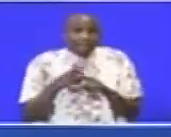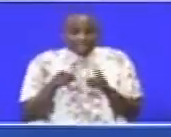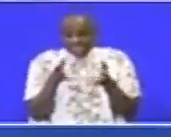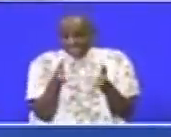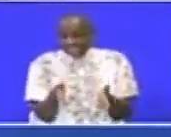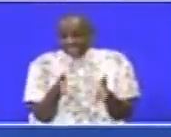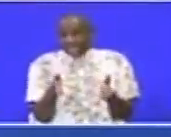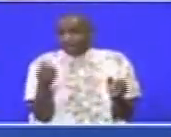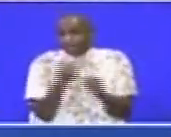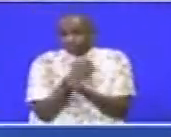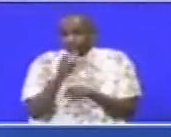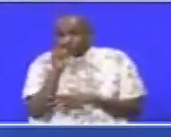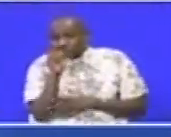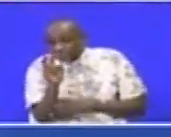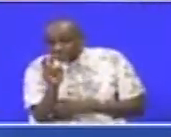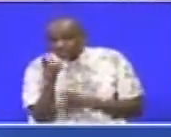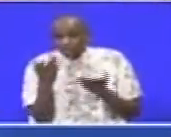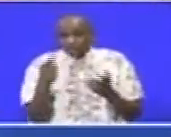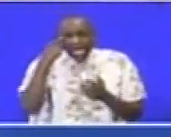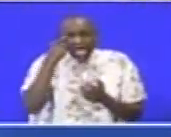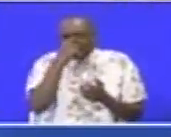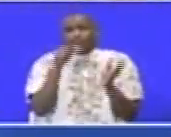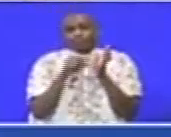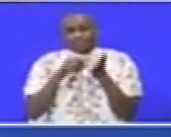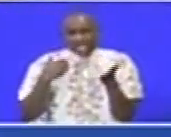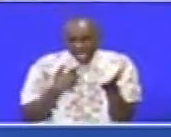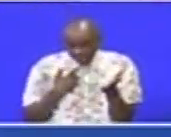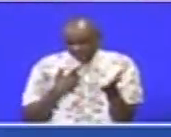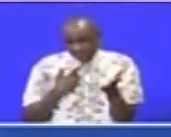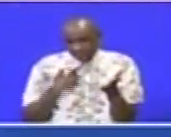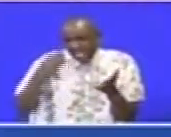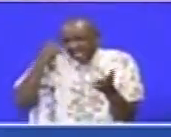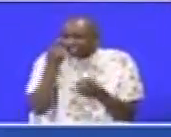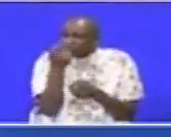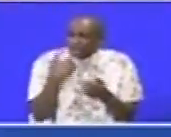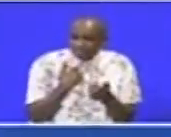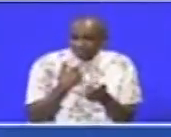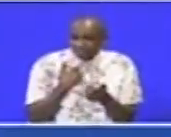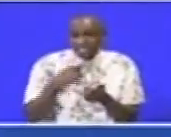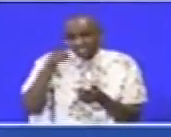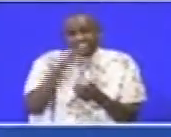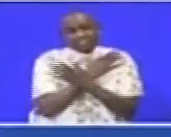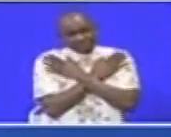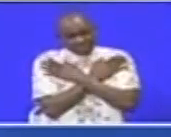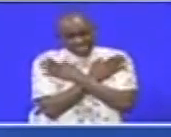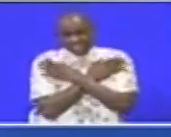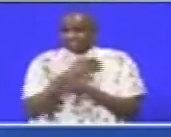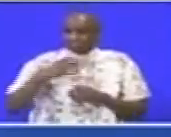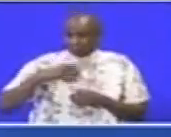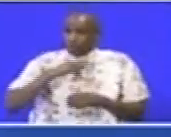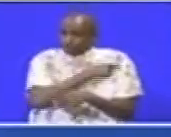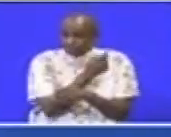for many who cannot see and battle eye complications, a light emerges. The Franz Church Sabatia Eye Hospital, established